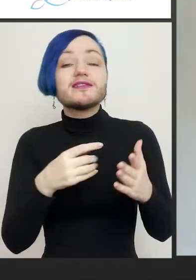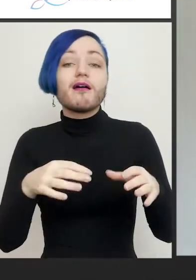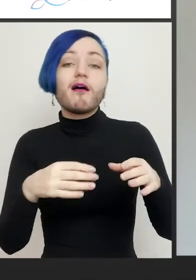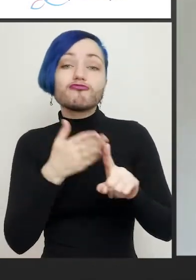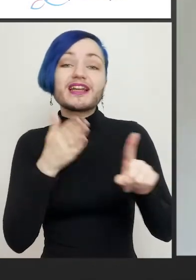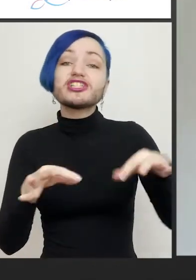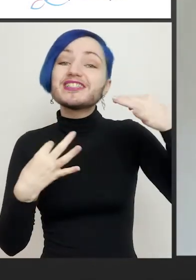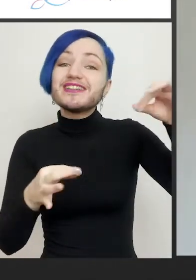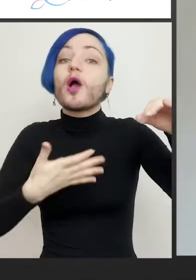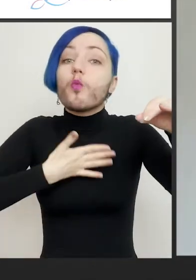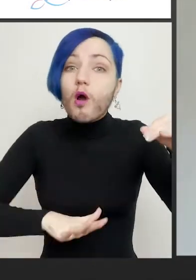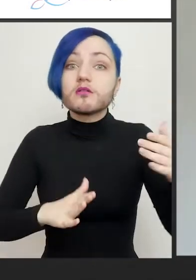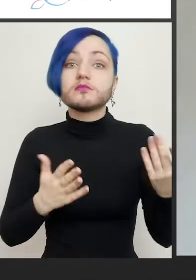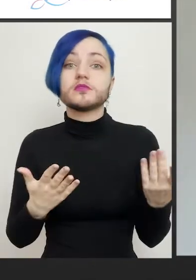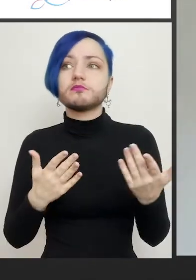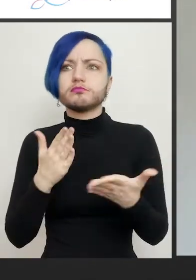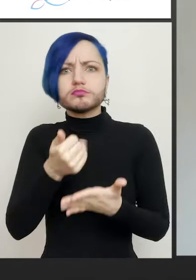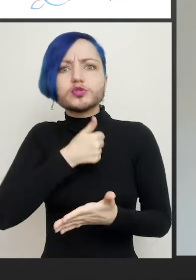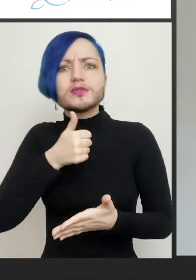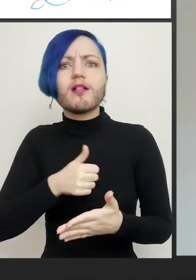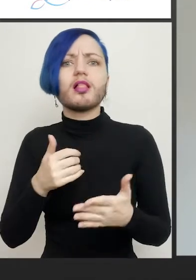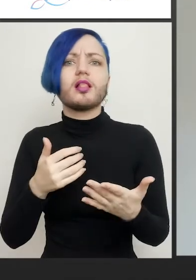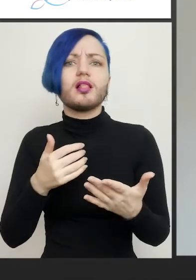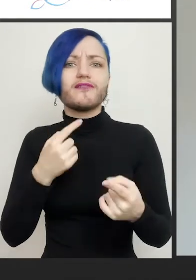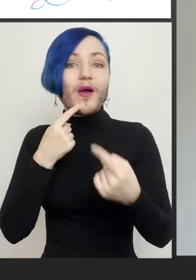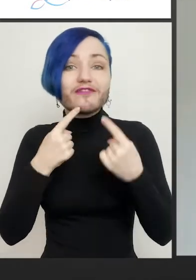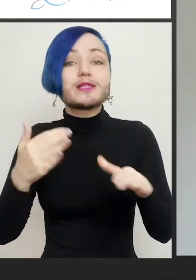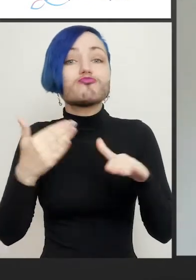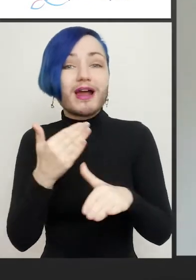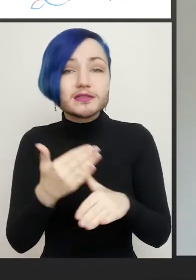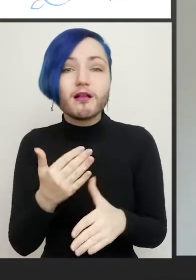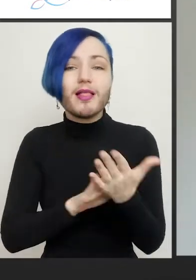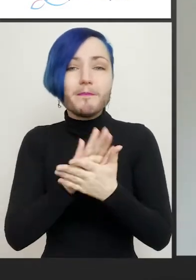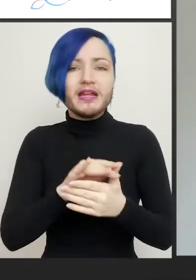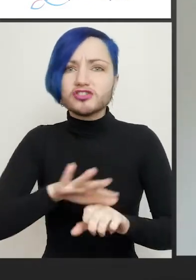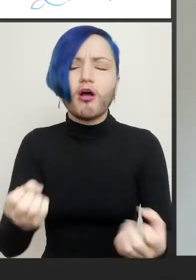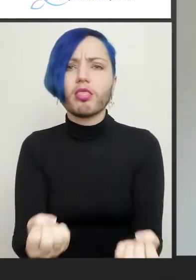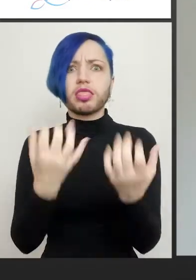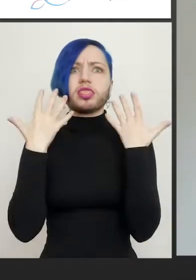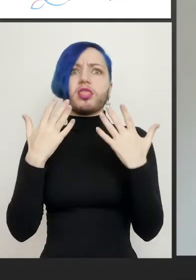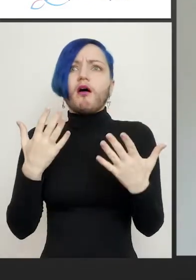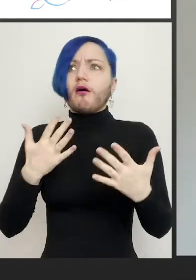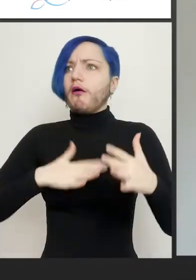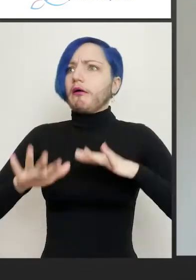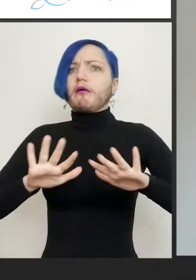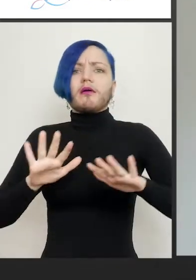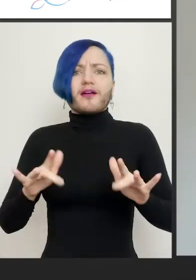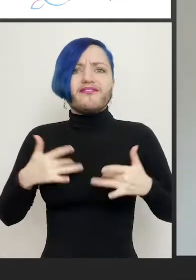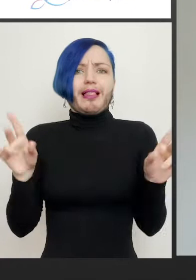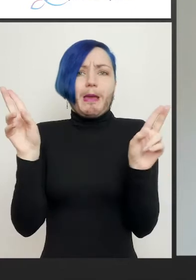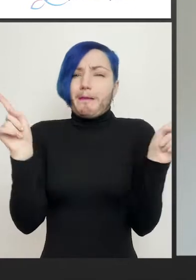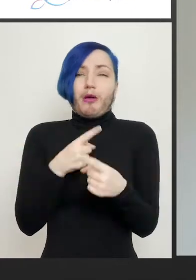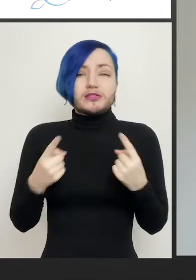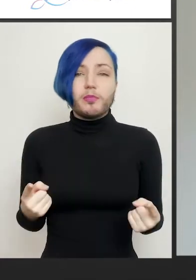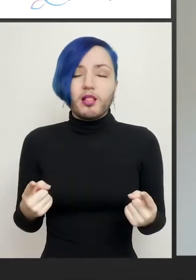certificate, I think it's useful to give people practical information that doesn't overwhelm them or make them feel like it's so difficult and so impossible. I mean, it isn't the